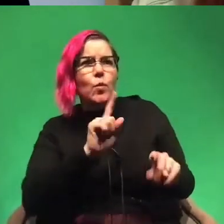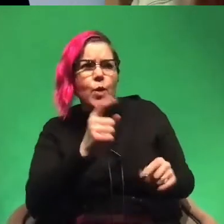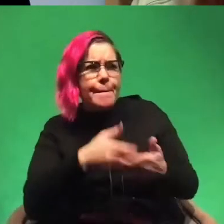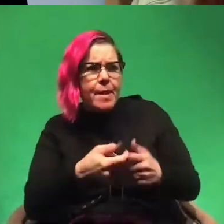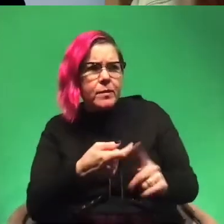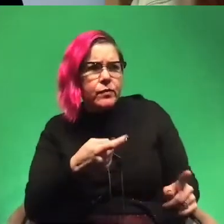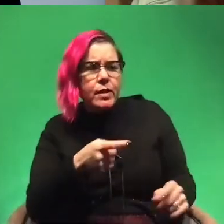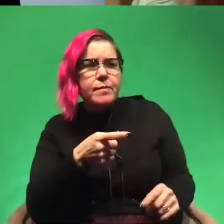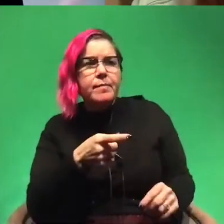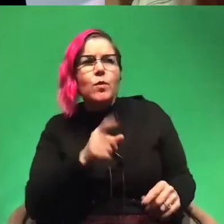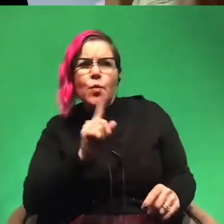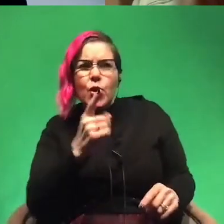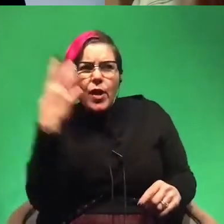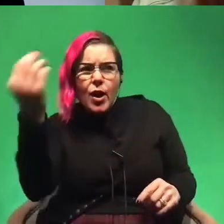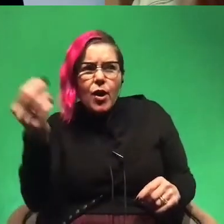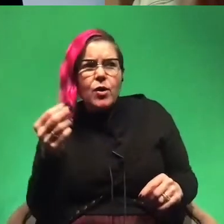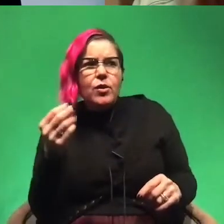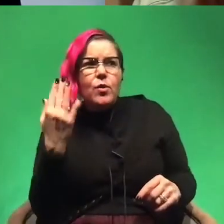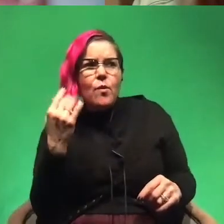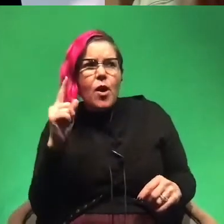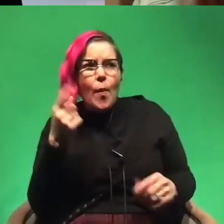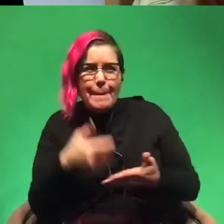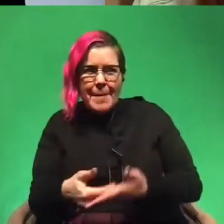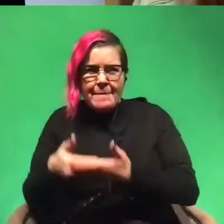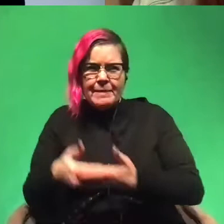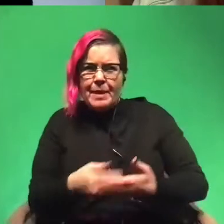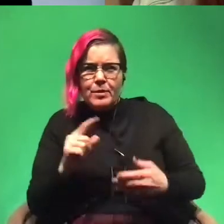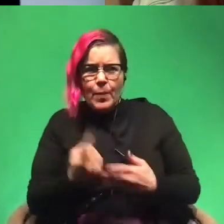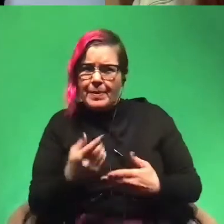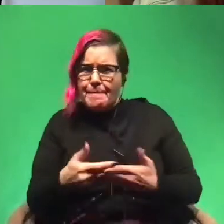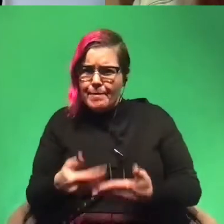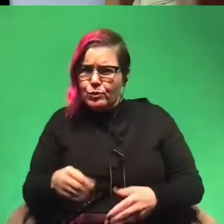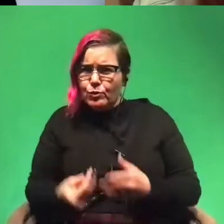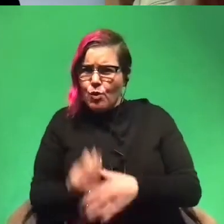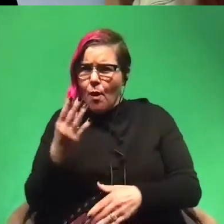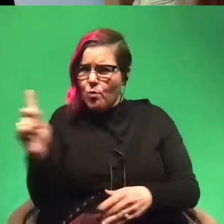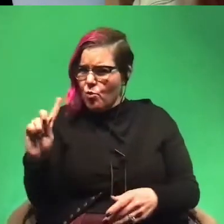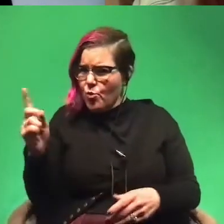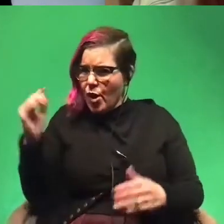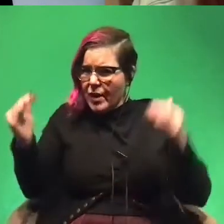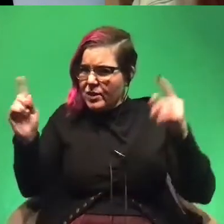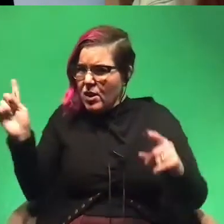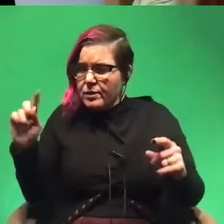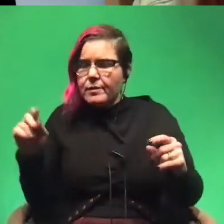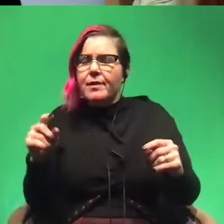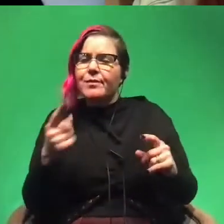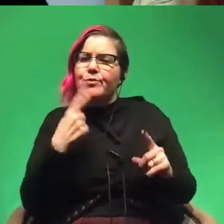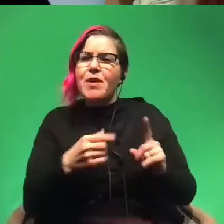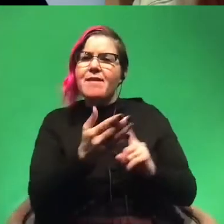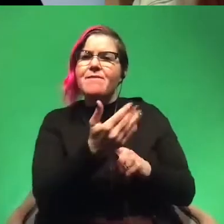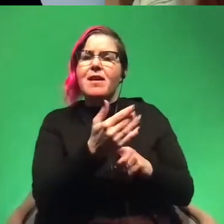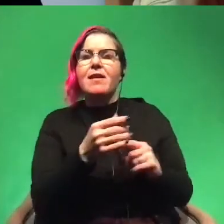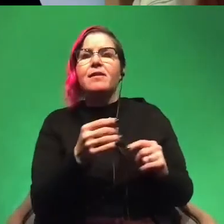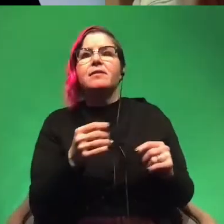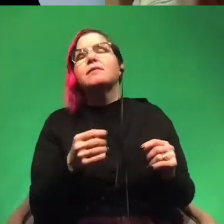from? Where do they go? Like, why are they only ever babies here? You know, babies grow up. Where are the ones that are grown up? Those are all red flags. And